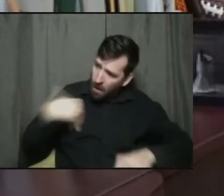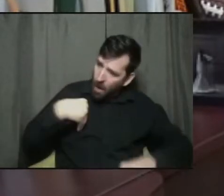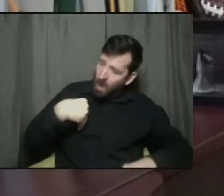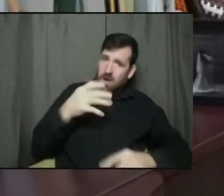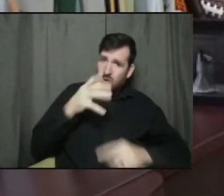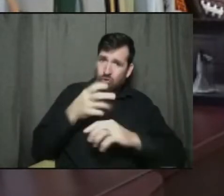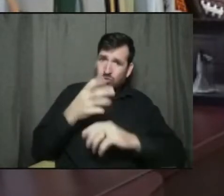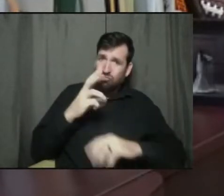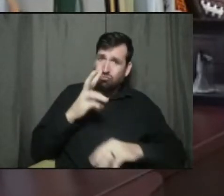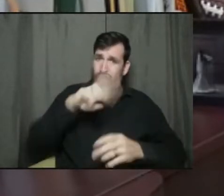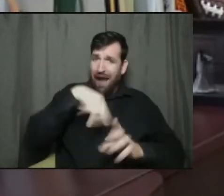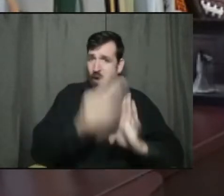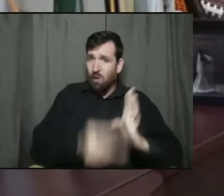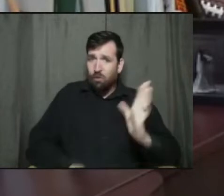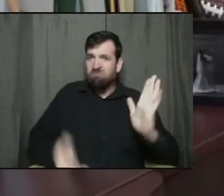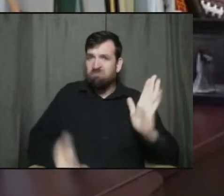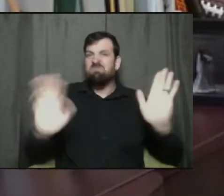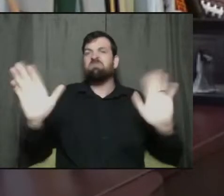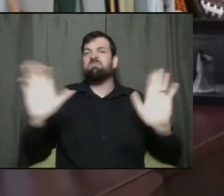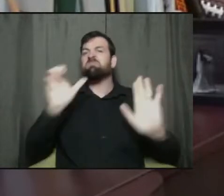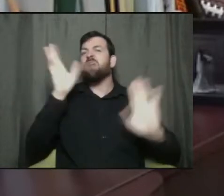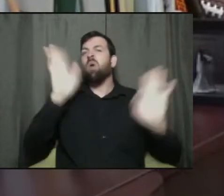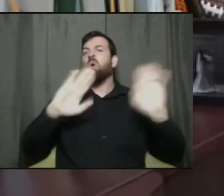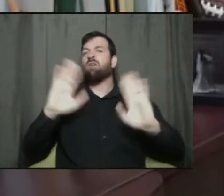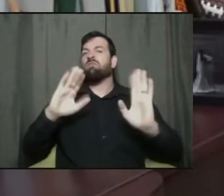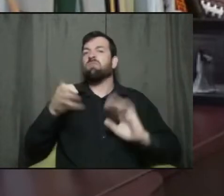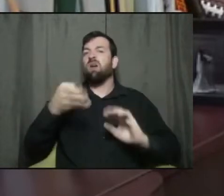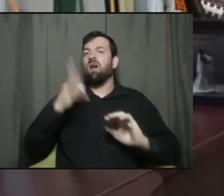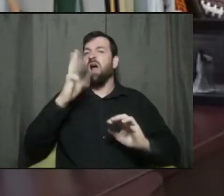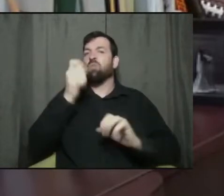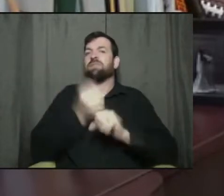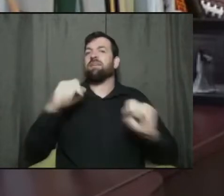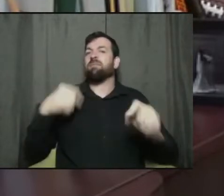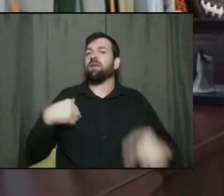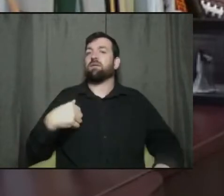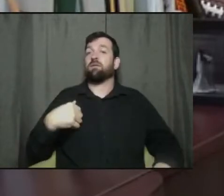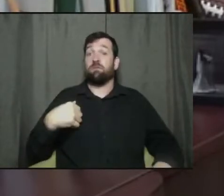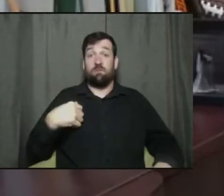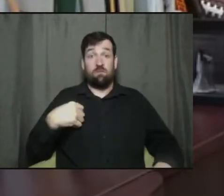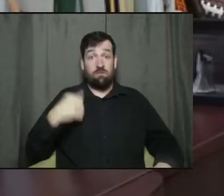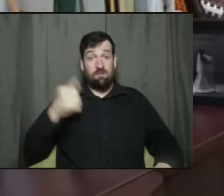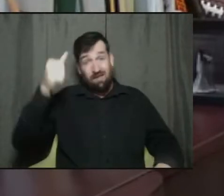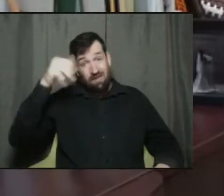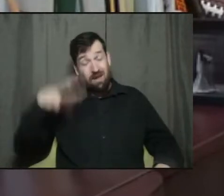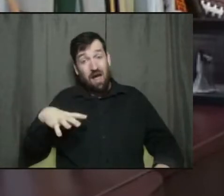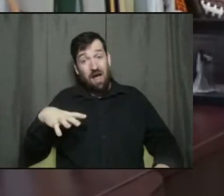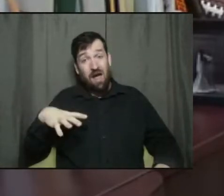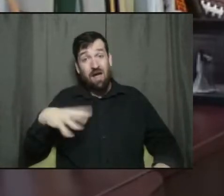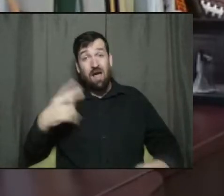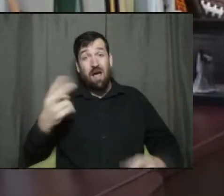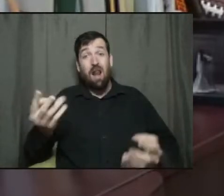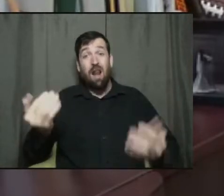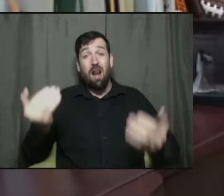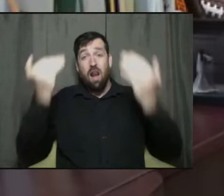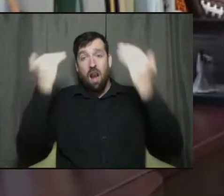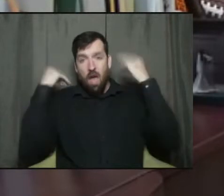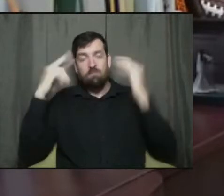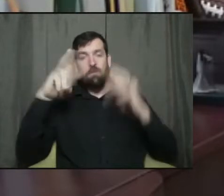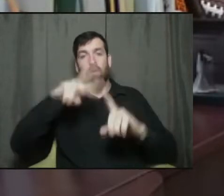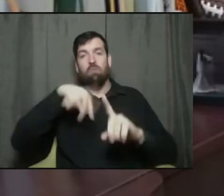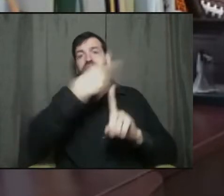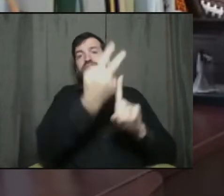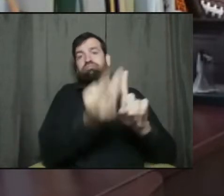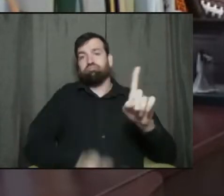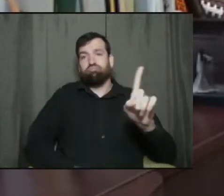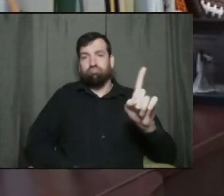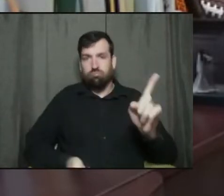drown. He goes, nope, not worried about it. God will save me. So the guy eventually is overcome, drowns, and he goes up and